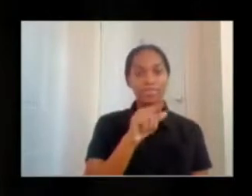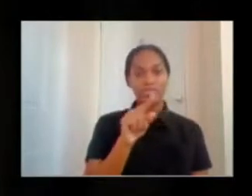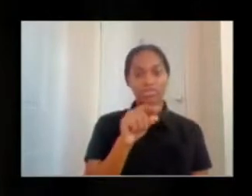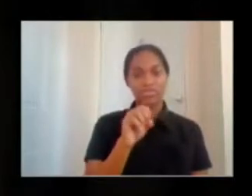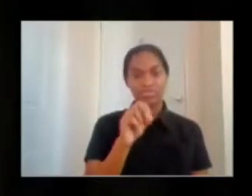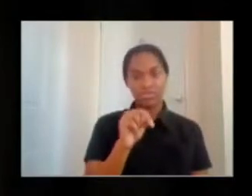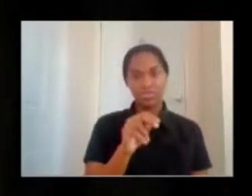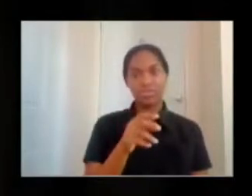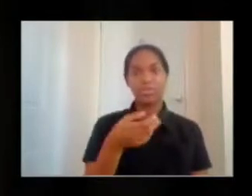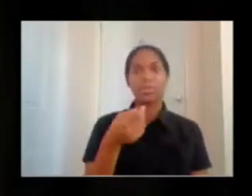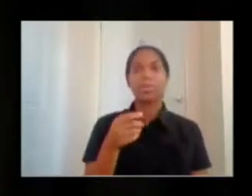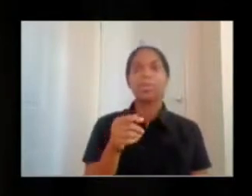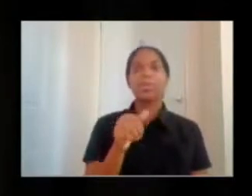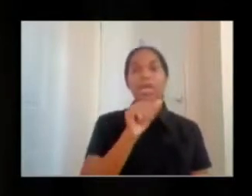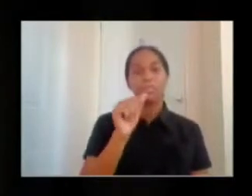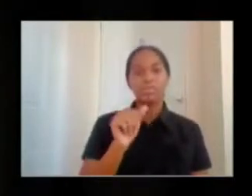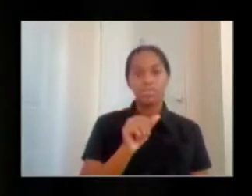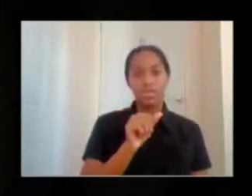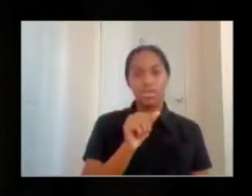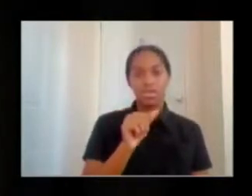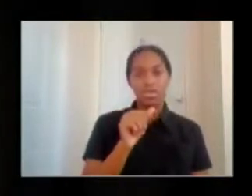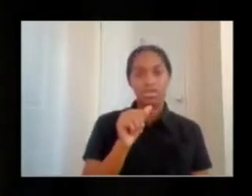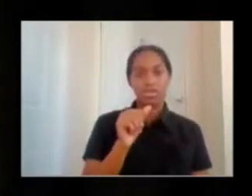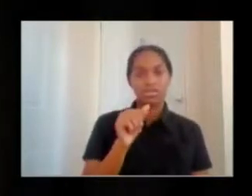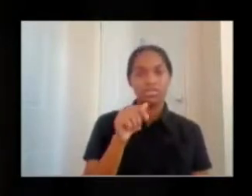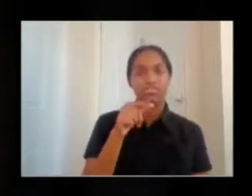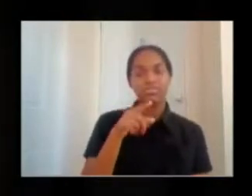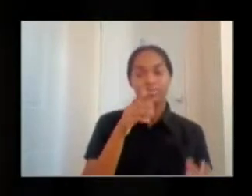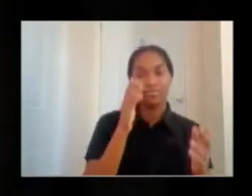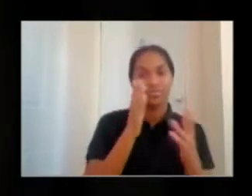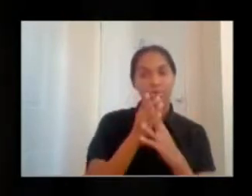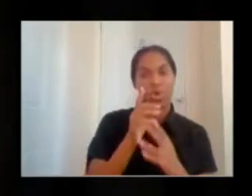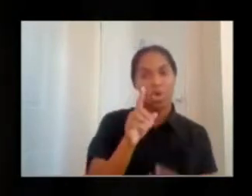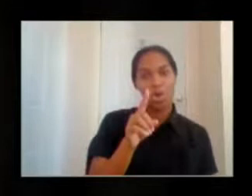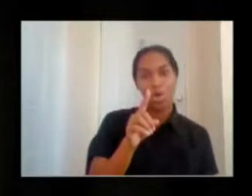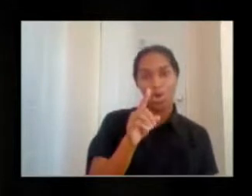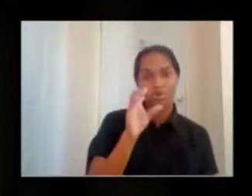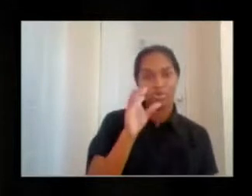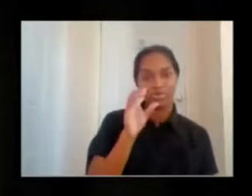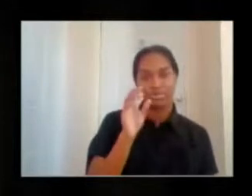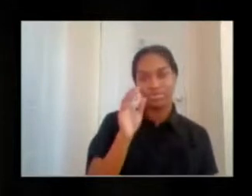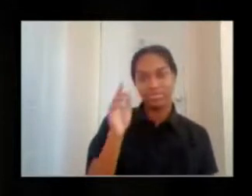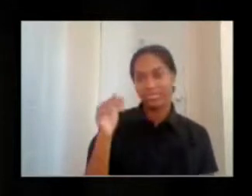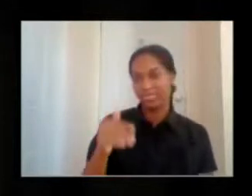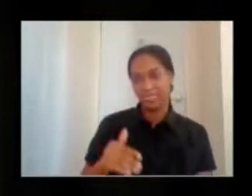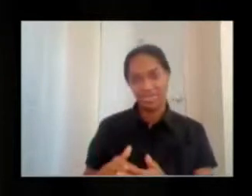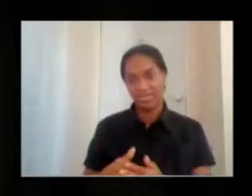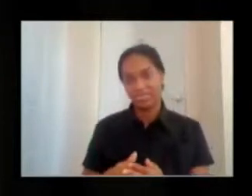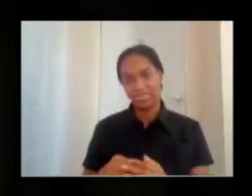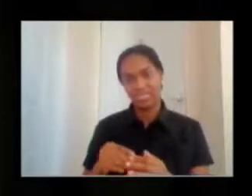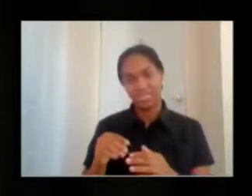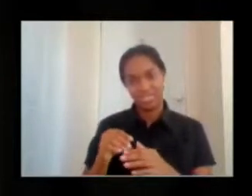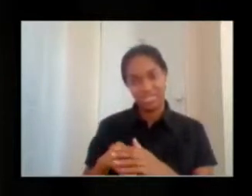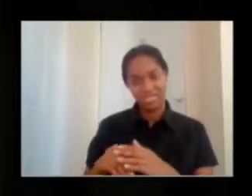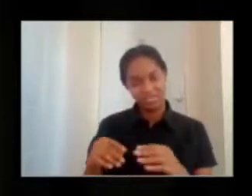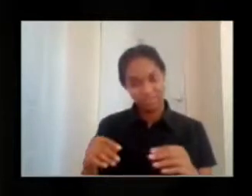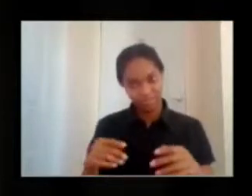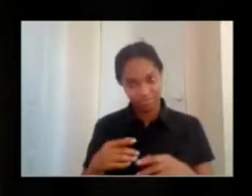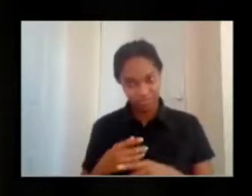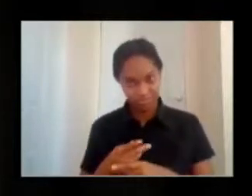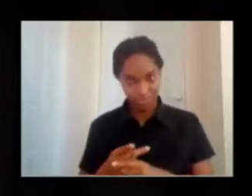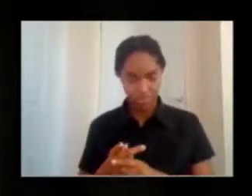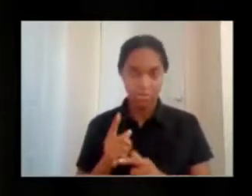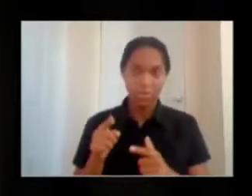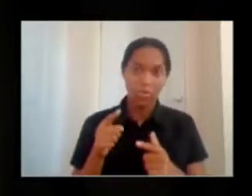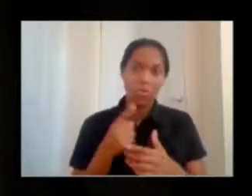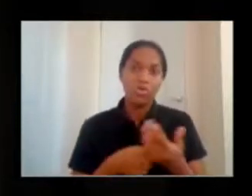ranging from several $100s to up to $100K, US dollar product. So what we are trying to